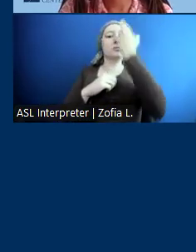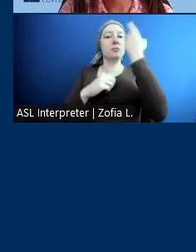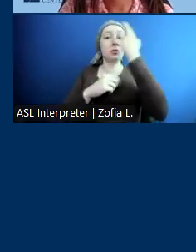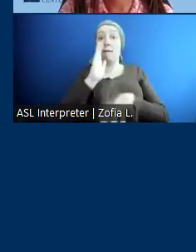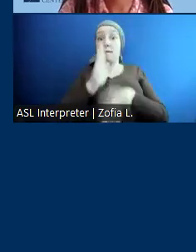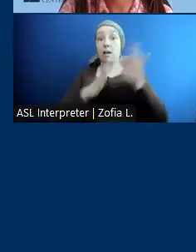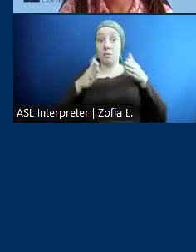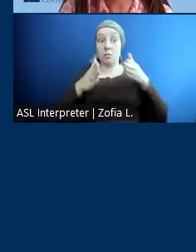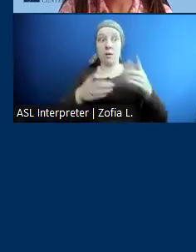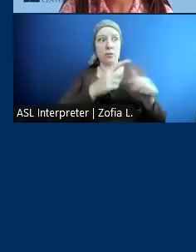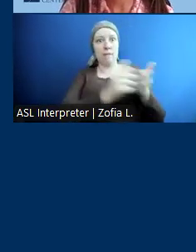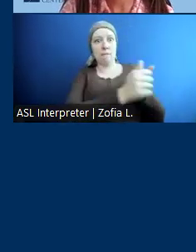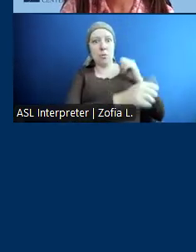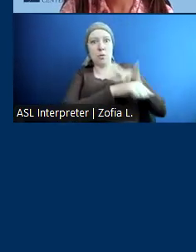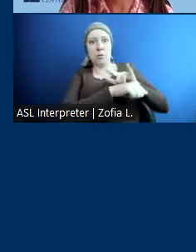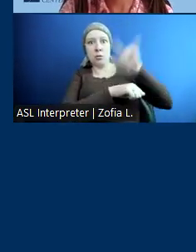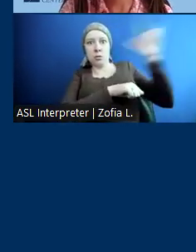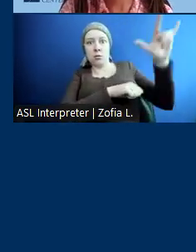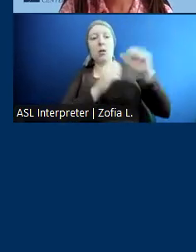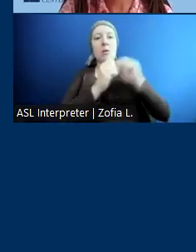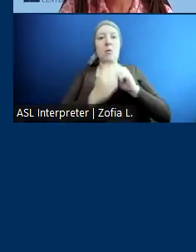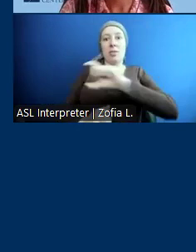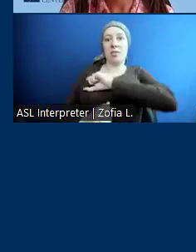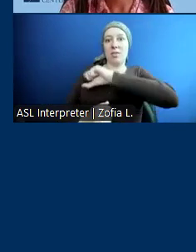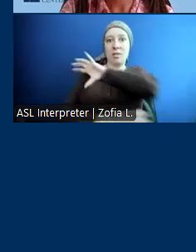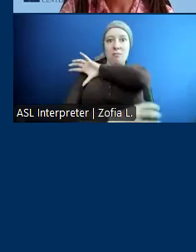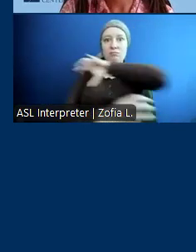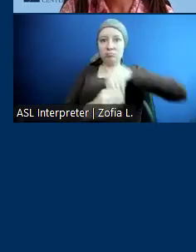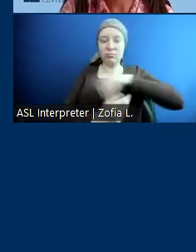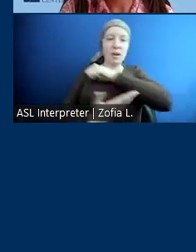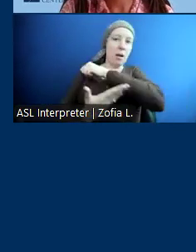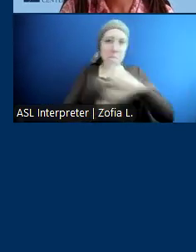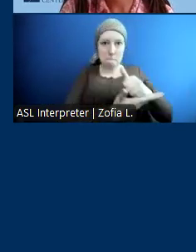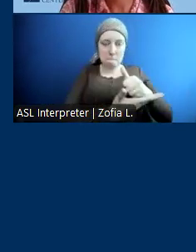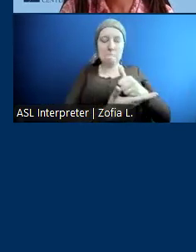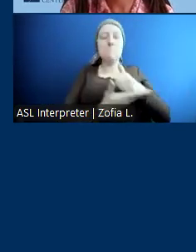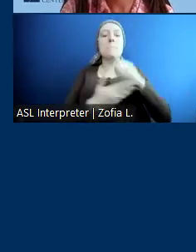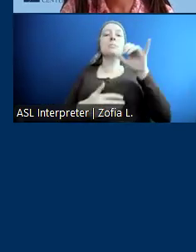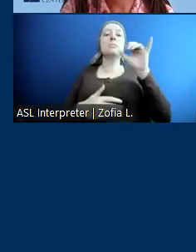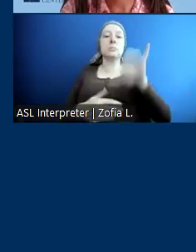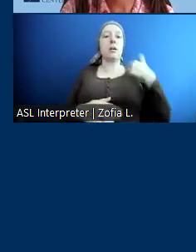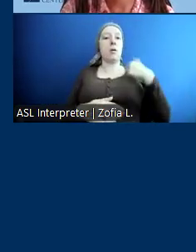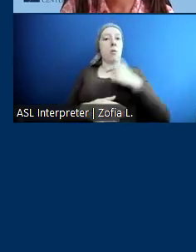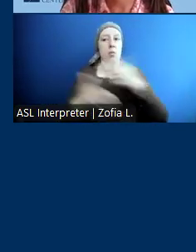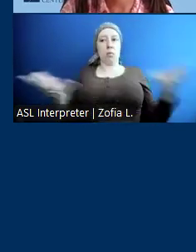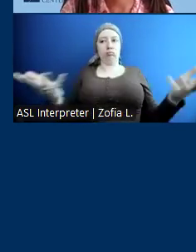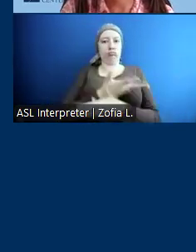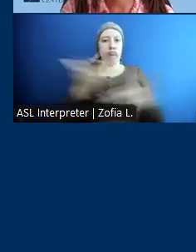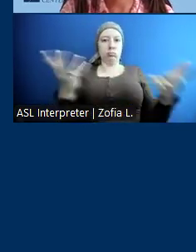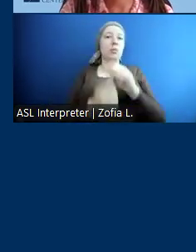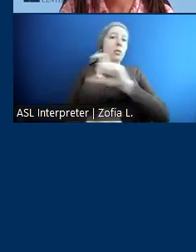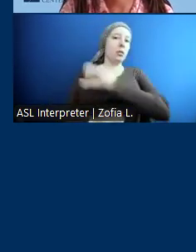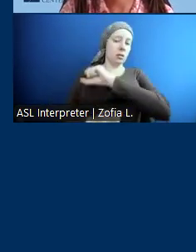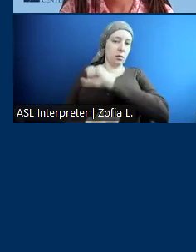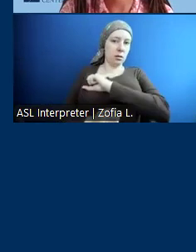with law enforcement help slash involvement is also something that we collaborate with law enforcement